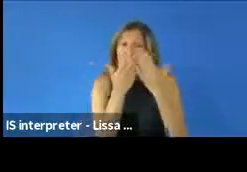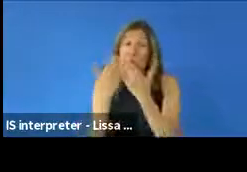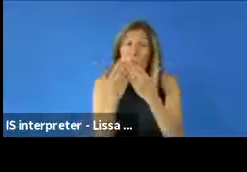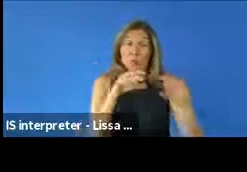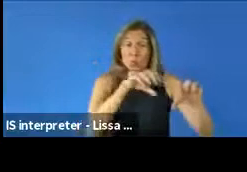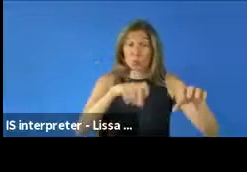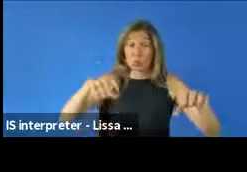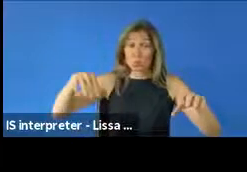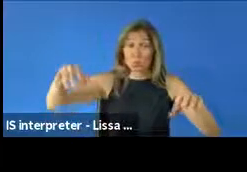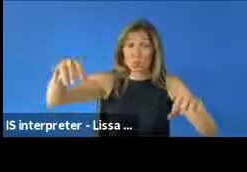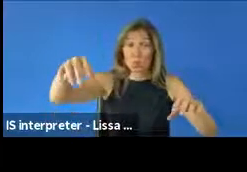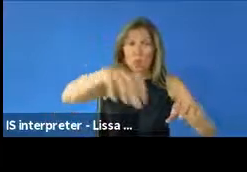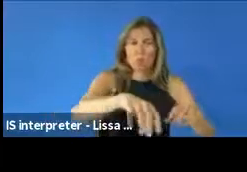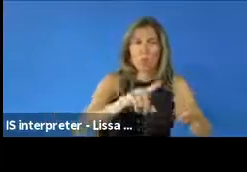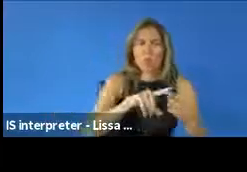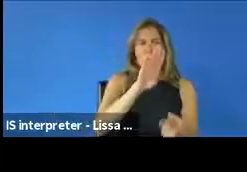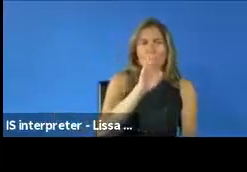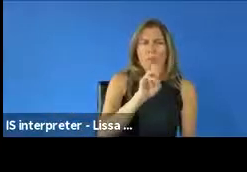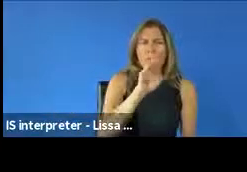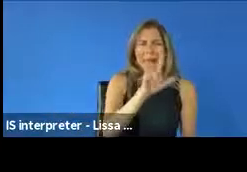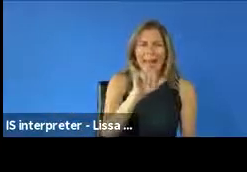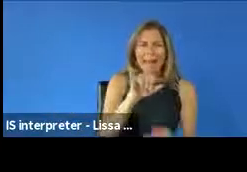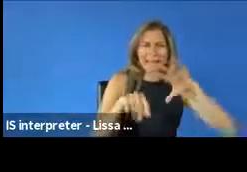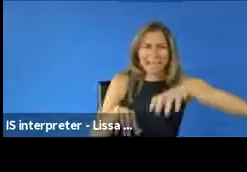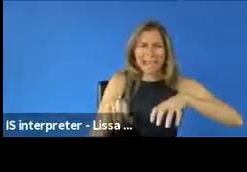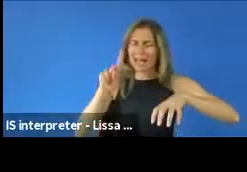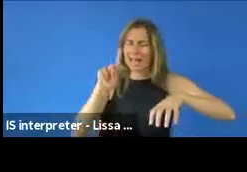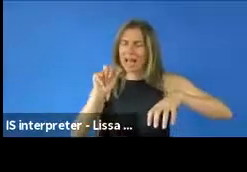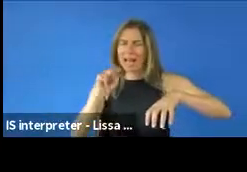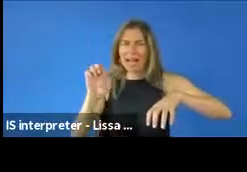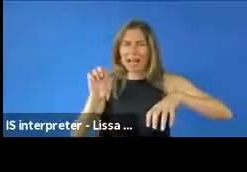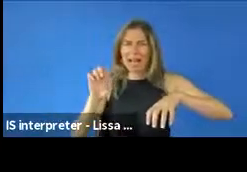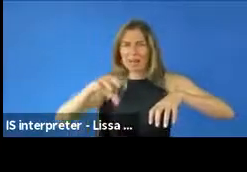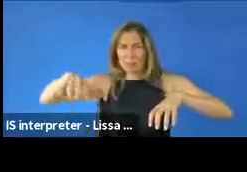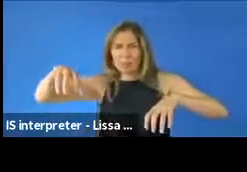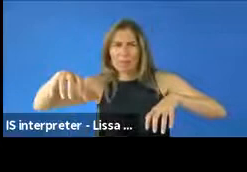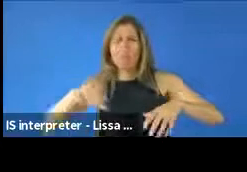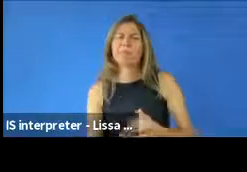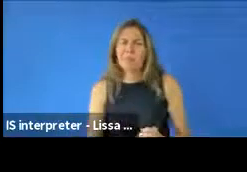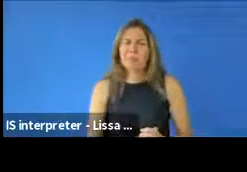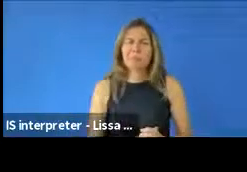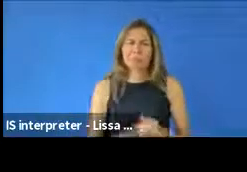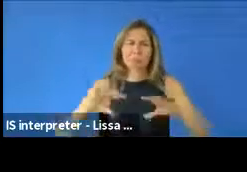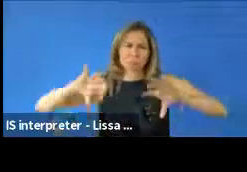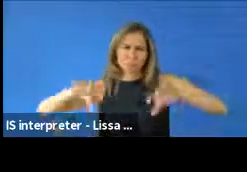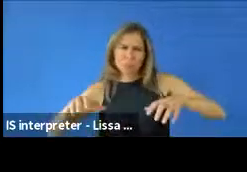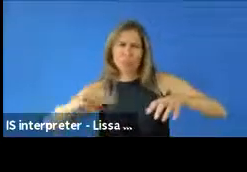And we targeted 350 children, 200 girls and 150 boys. With this, we have successfully been able to